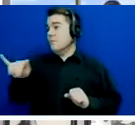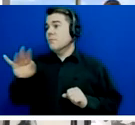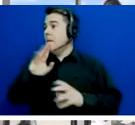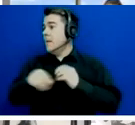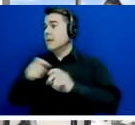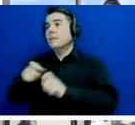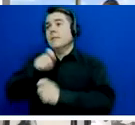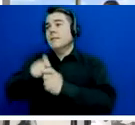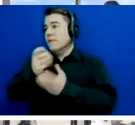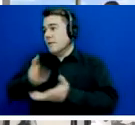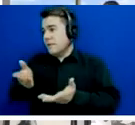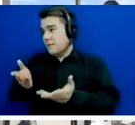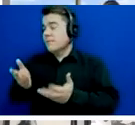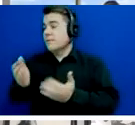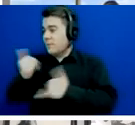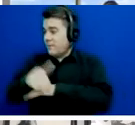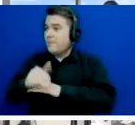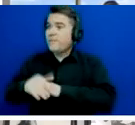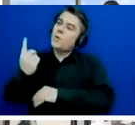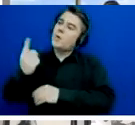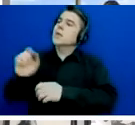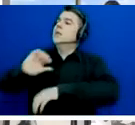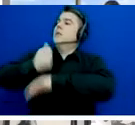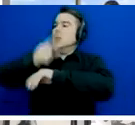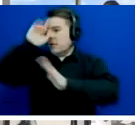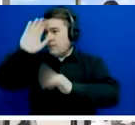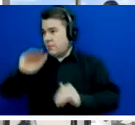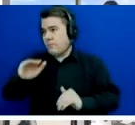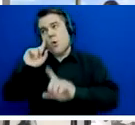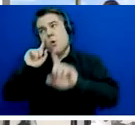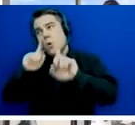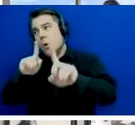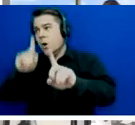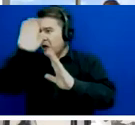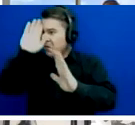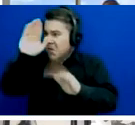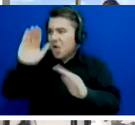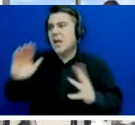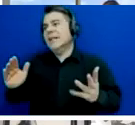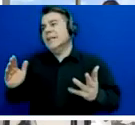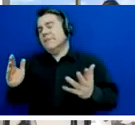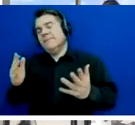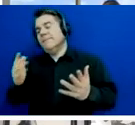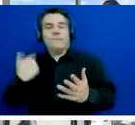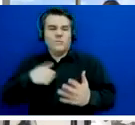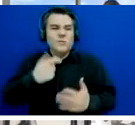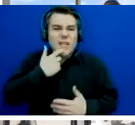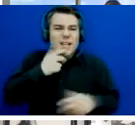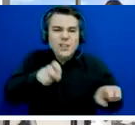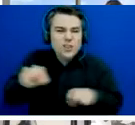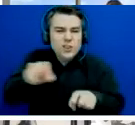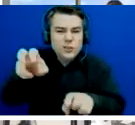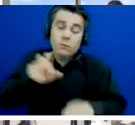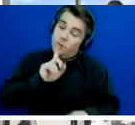items tonight. So one is setting expectations. So setting goals and expectations, right? We always say this is a journey, and it's so true.